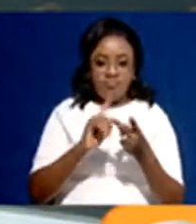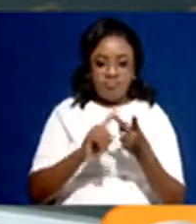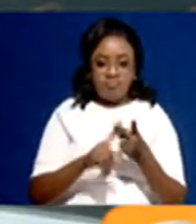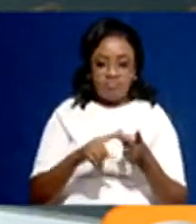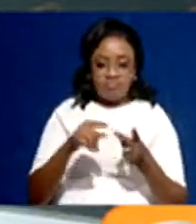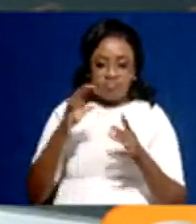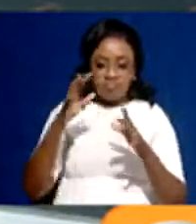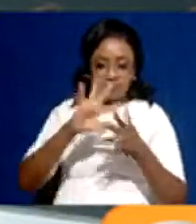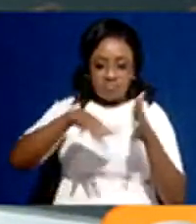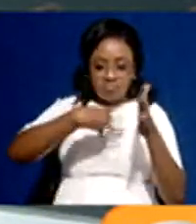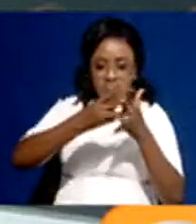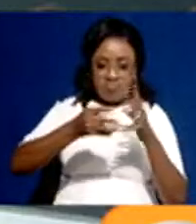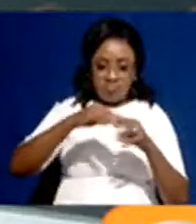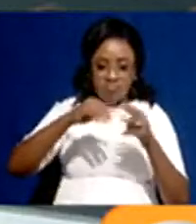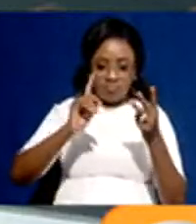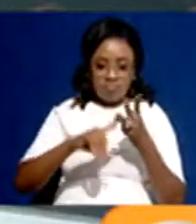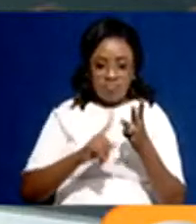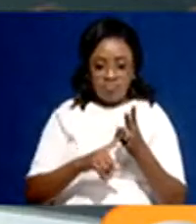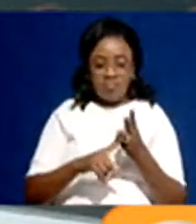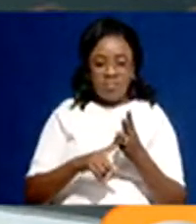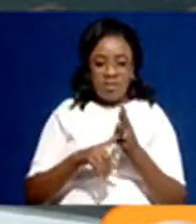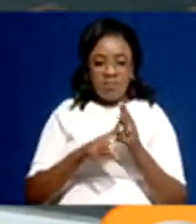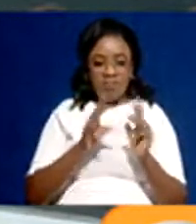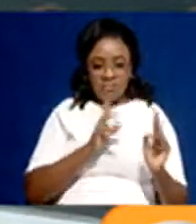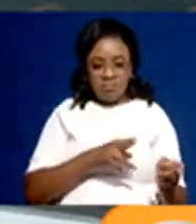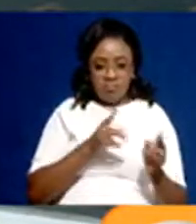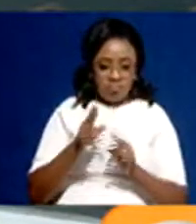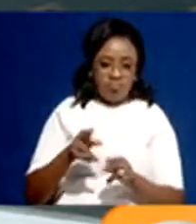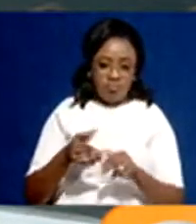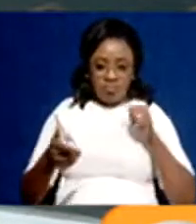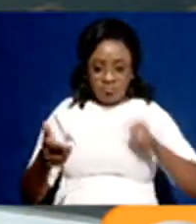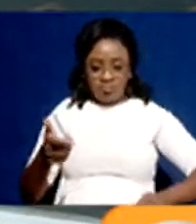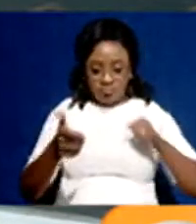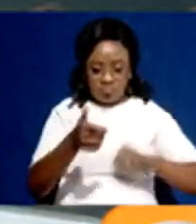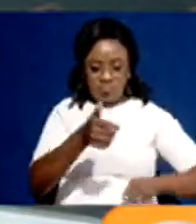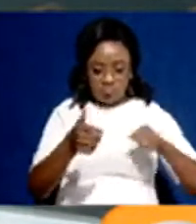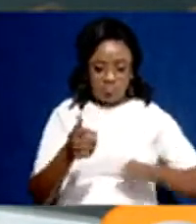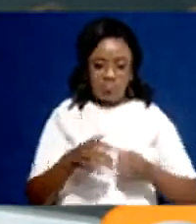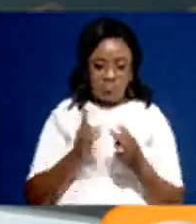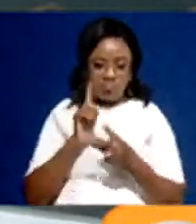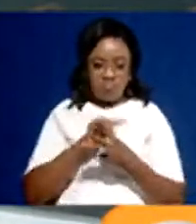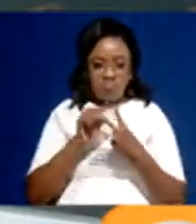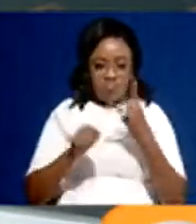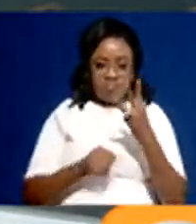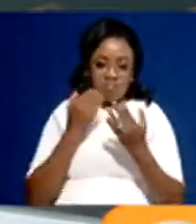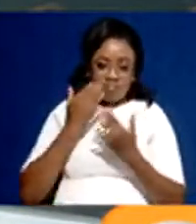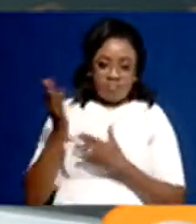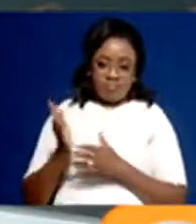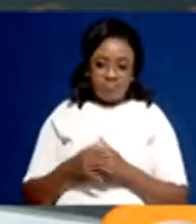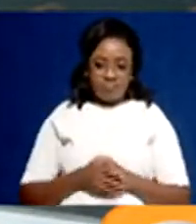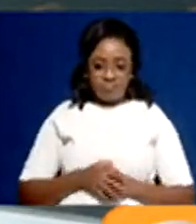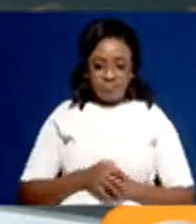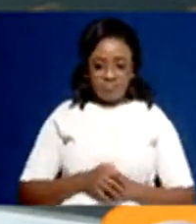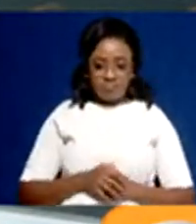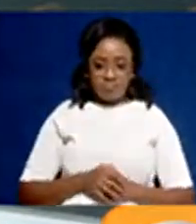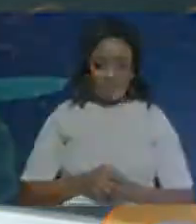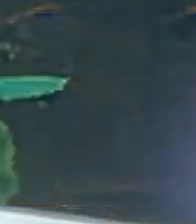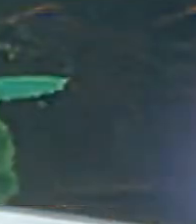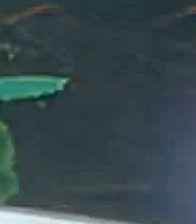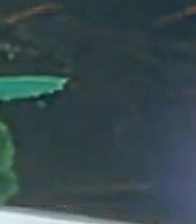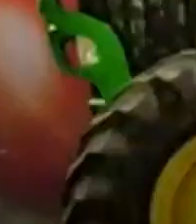and biopesticides. Let's get more from our very own Dennis Otieno in this week's Smart